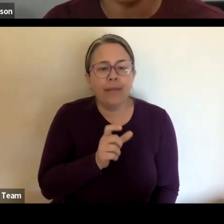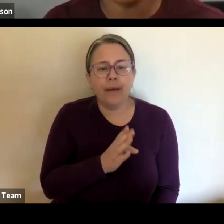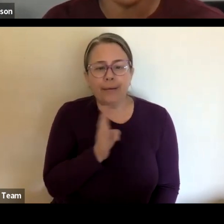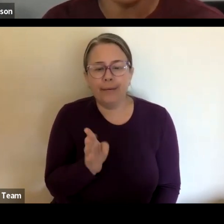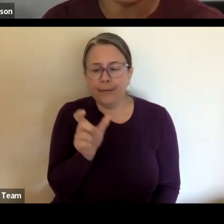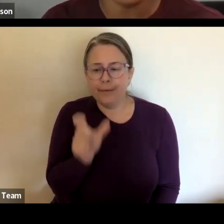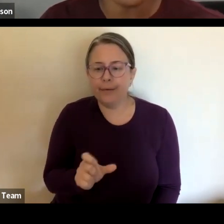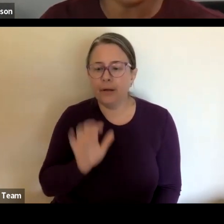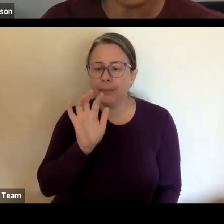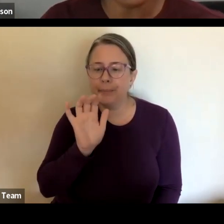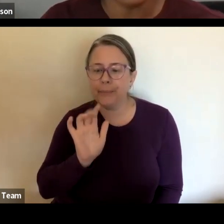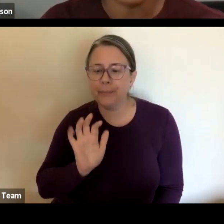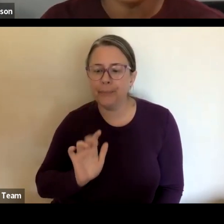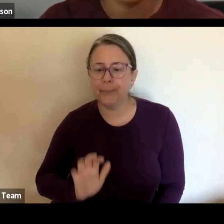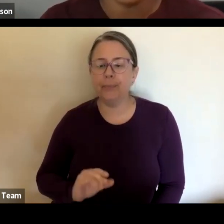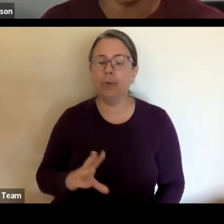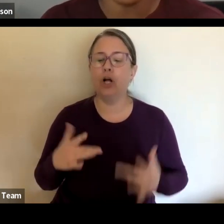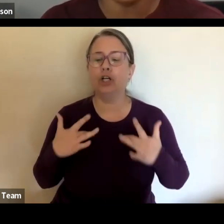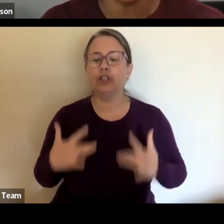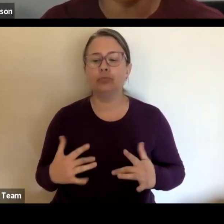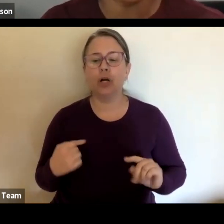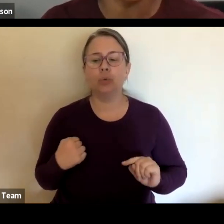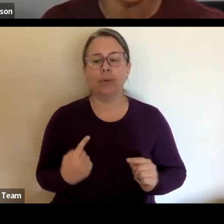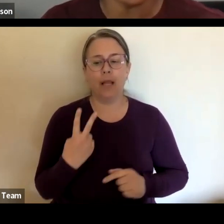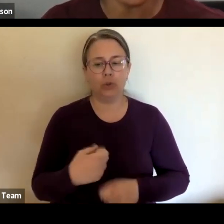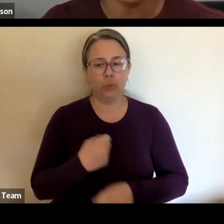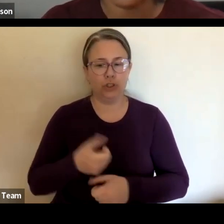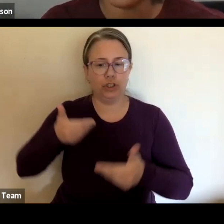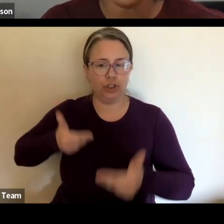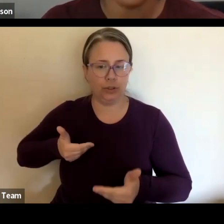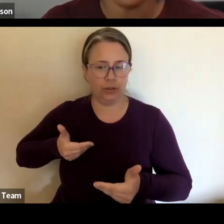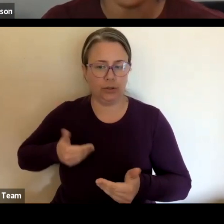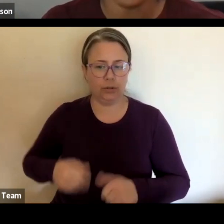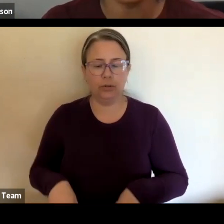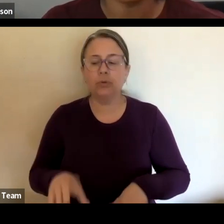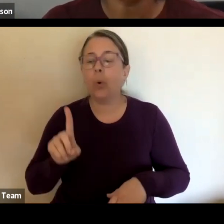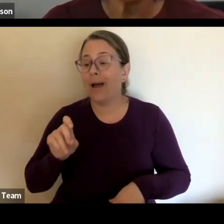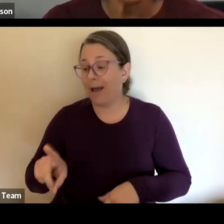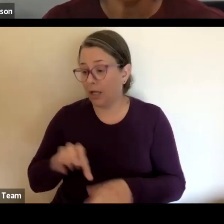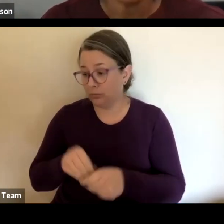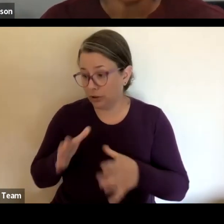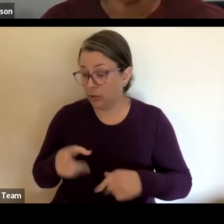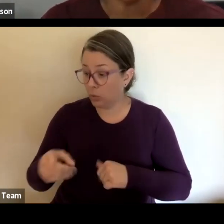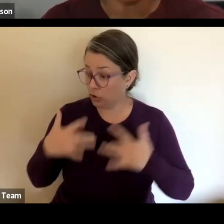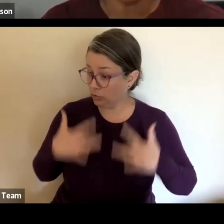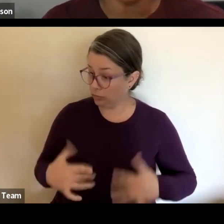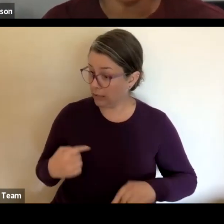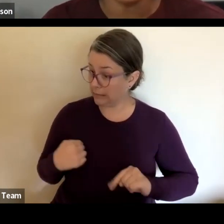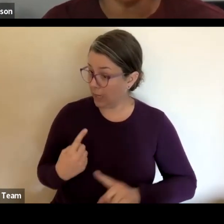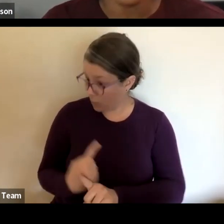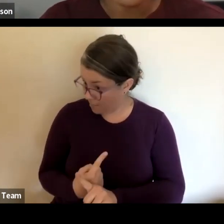years. So everyone was asked, have you been depressed in the past month? Have you been depressed in the past 2 years? Yes or no